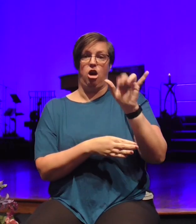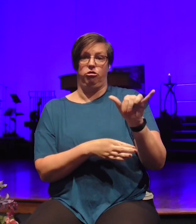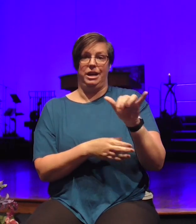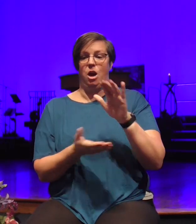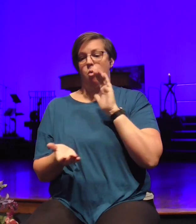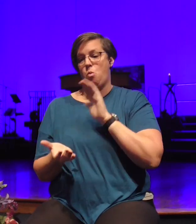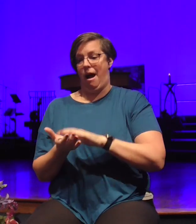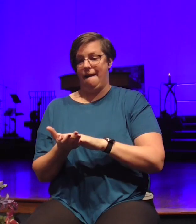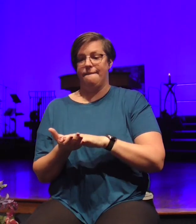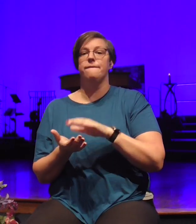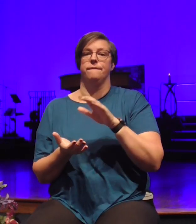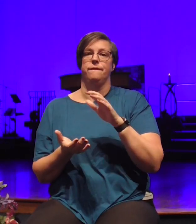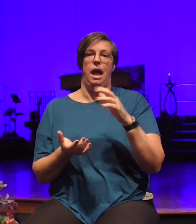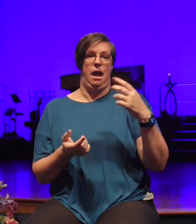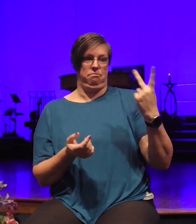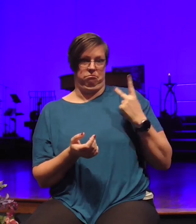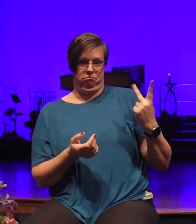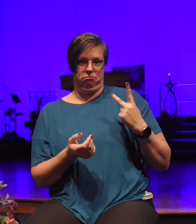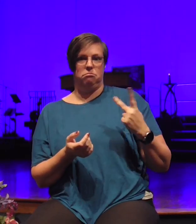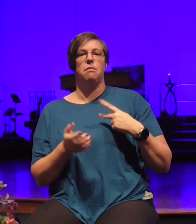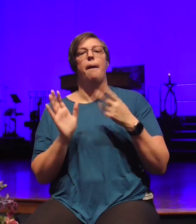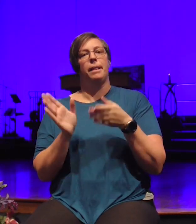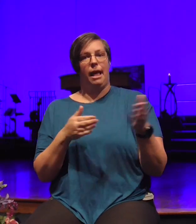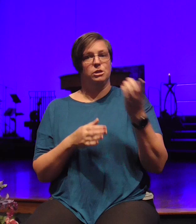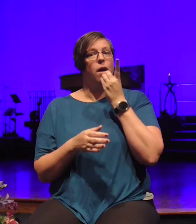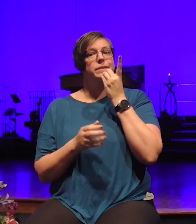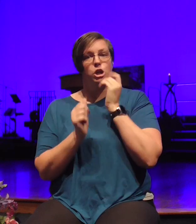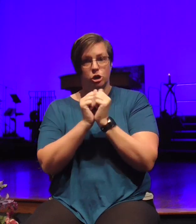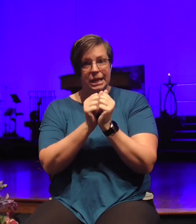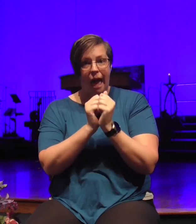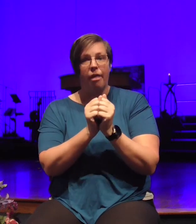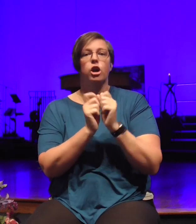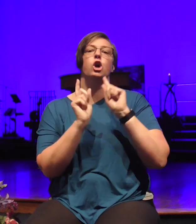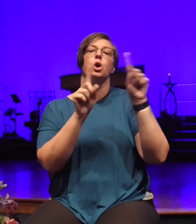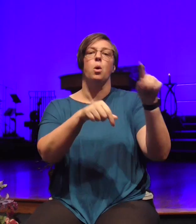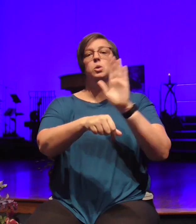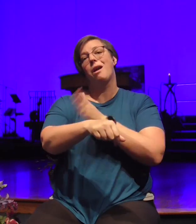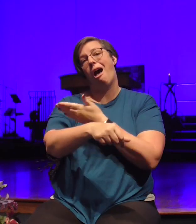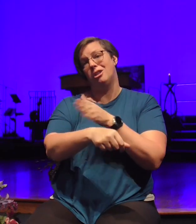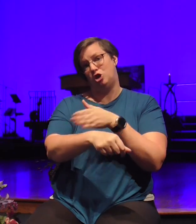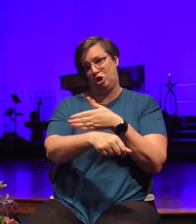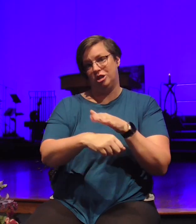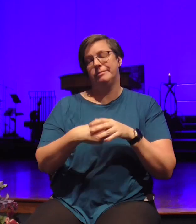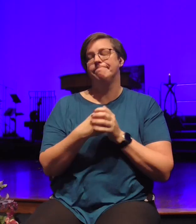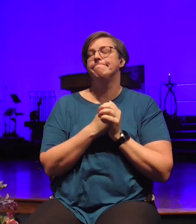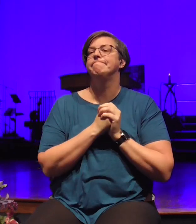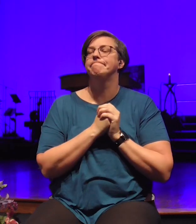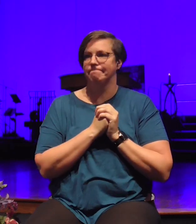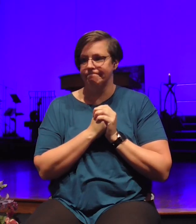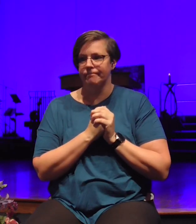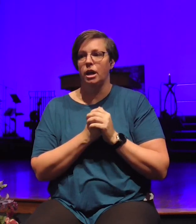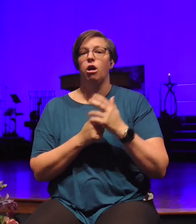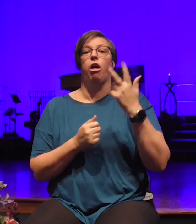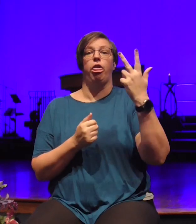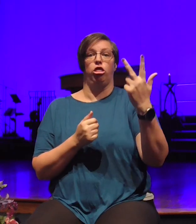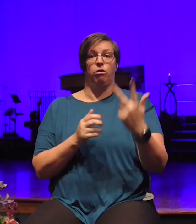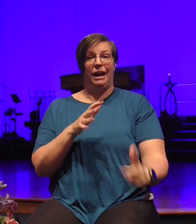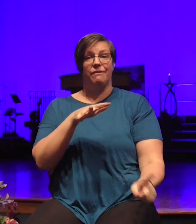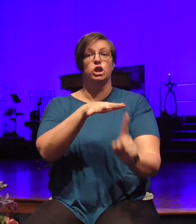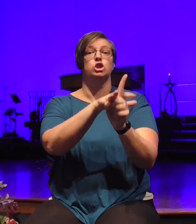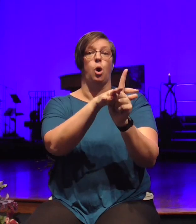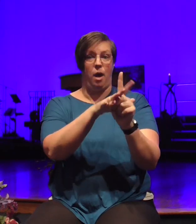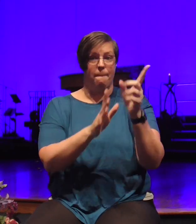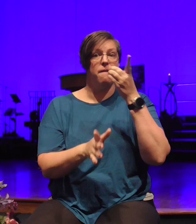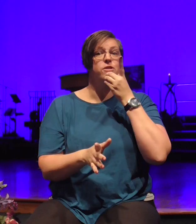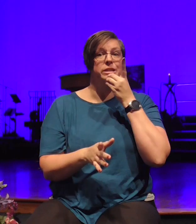and Ken and I had plans to have dinner together and go to an evening concert in the park. And when the three of us showed up for dinner,